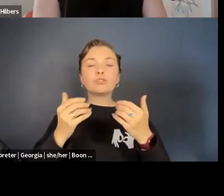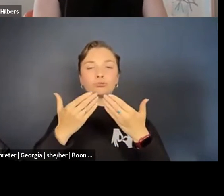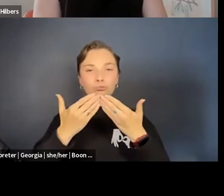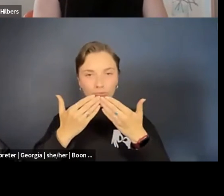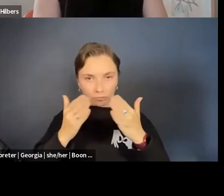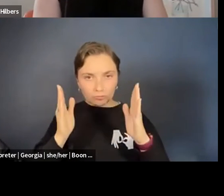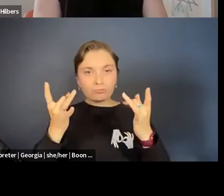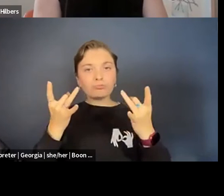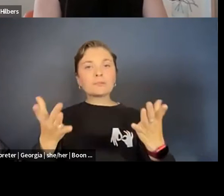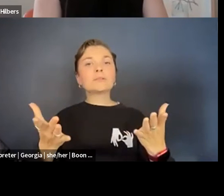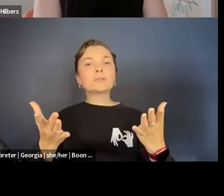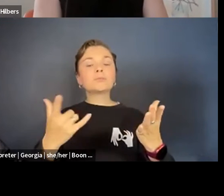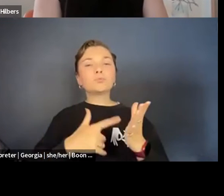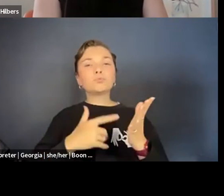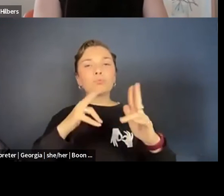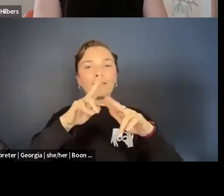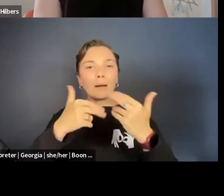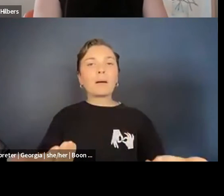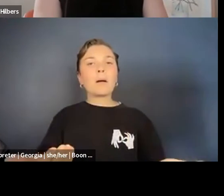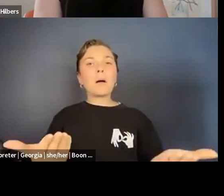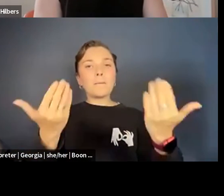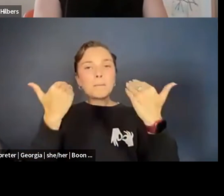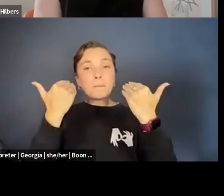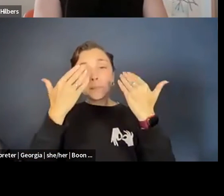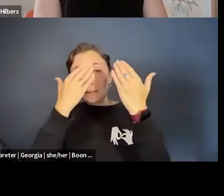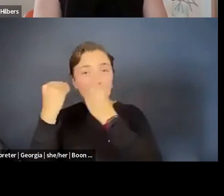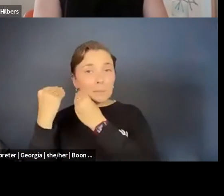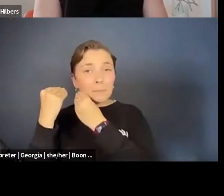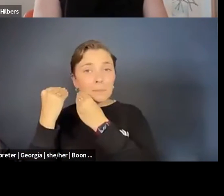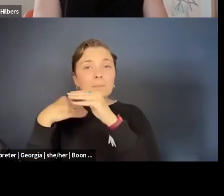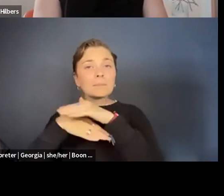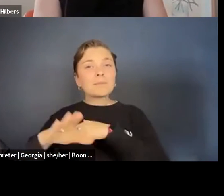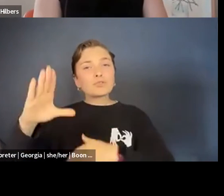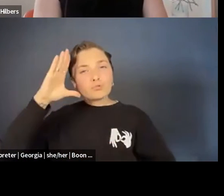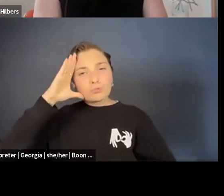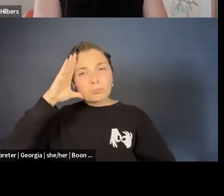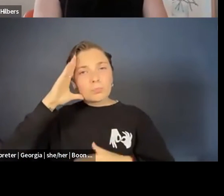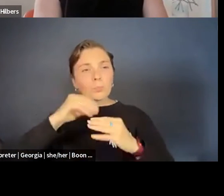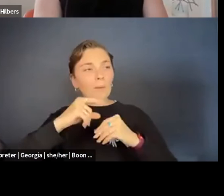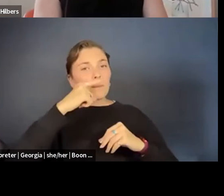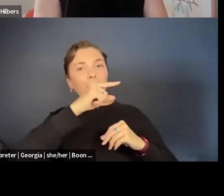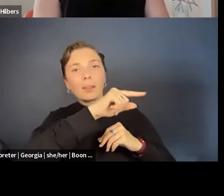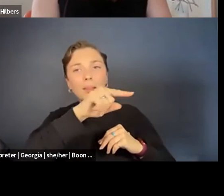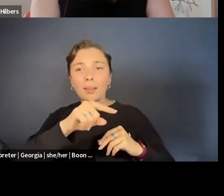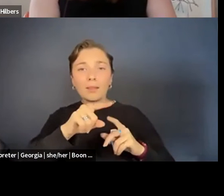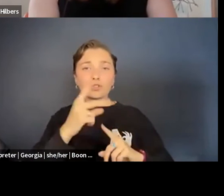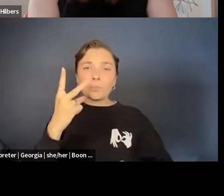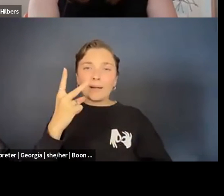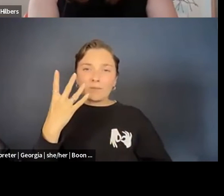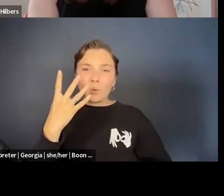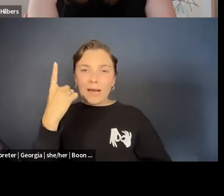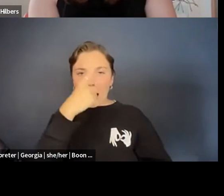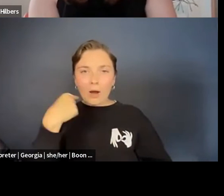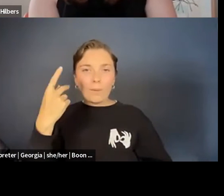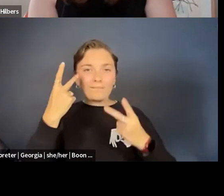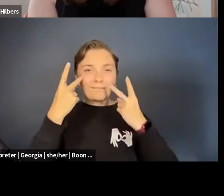know, to families coming in, sleeping in the bedroom with the other people, you know, 24-hour visiting,